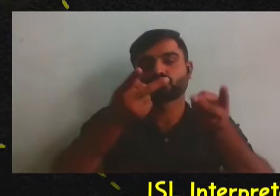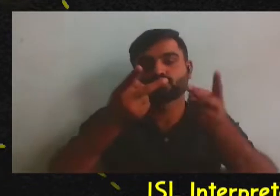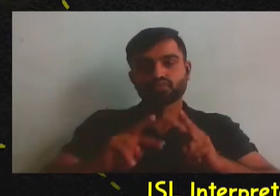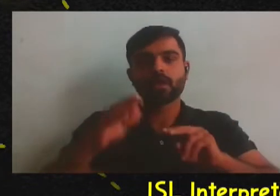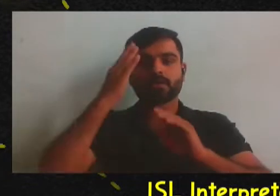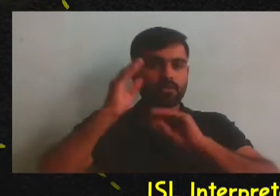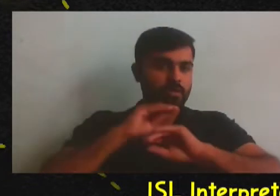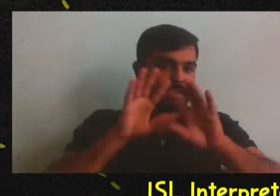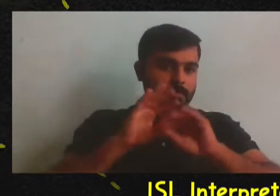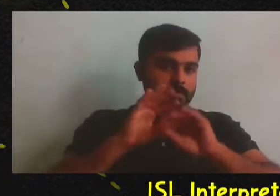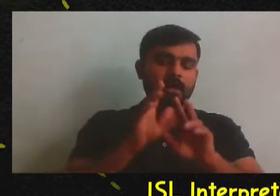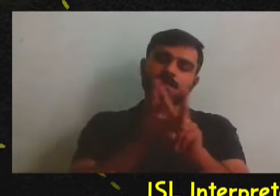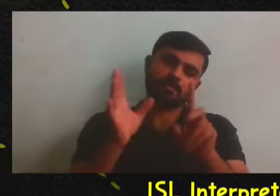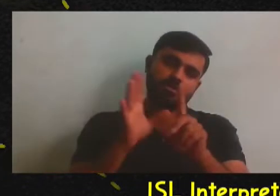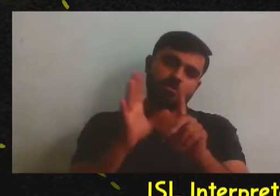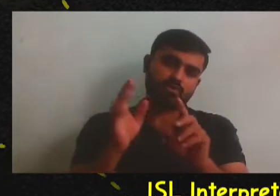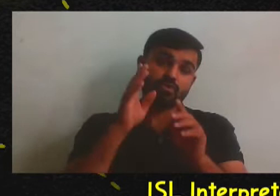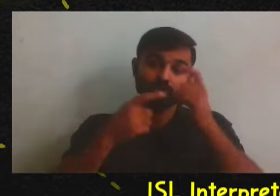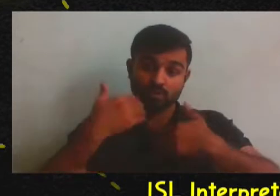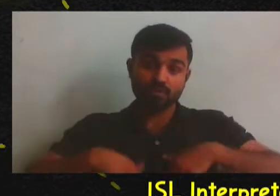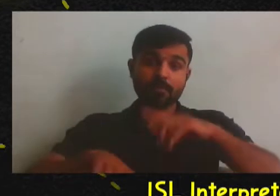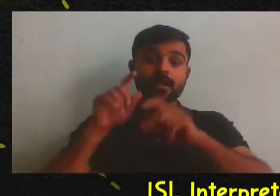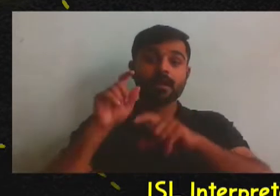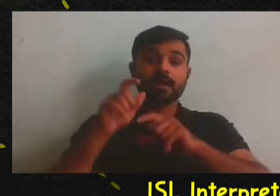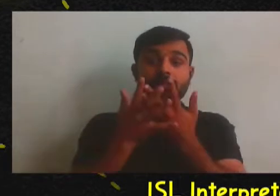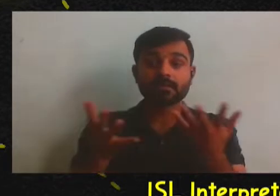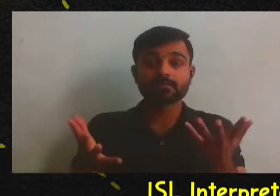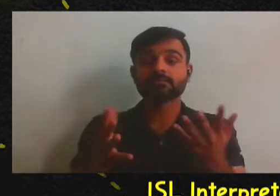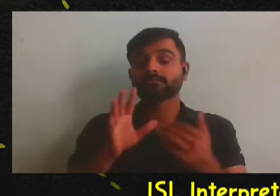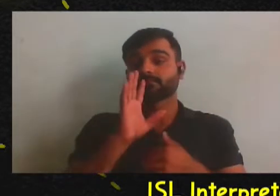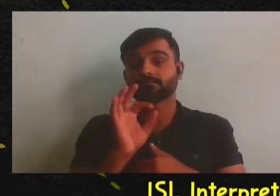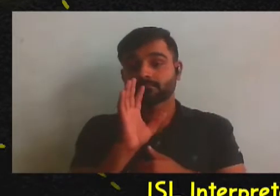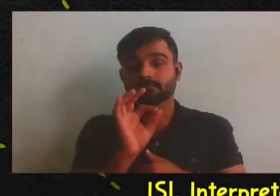That becomes important. So the human component really is